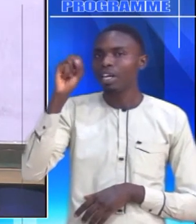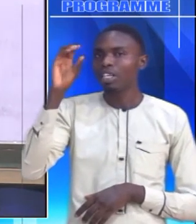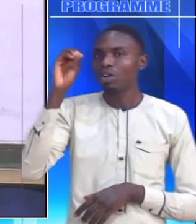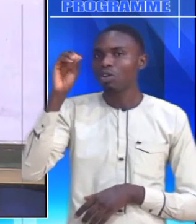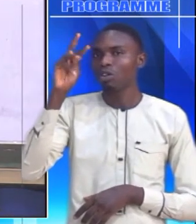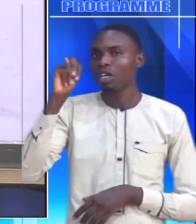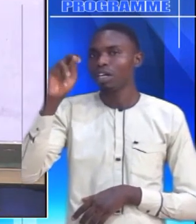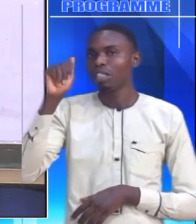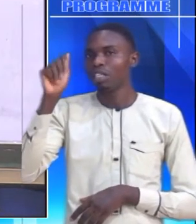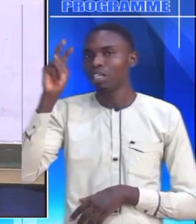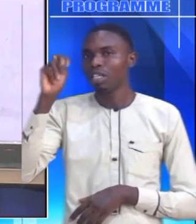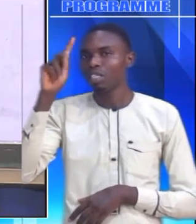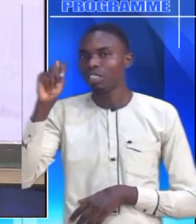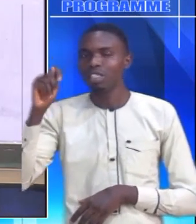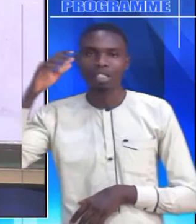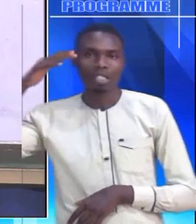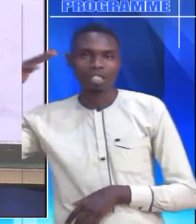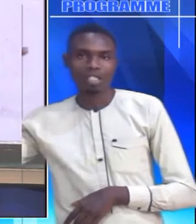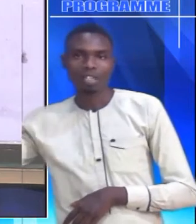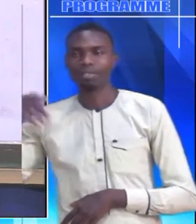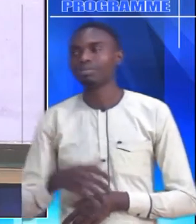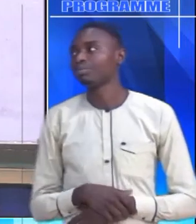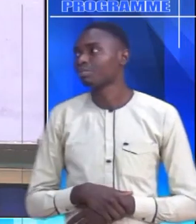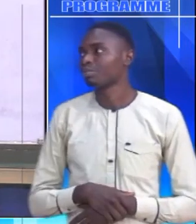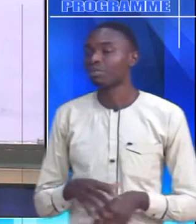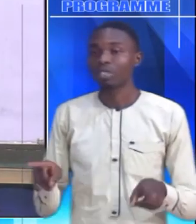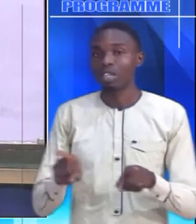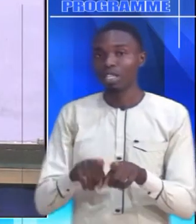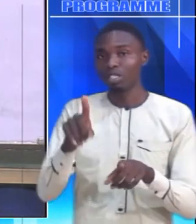sounds. As indicated up there,